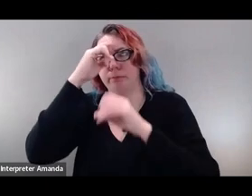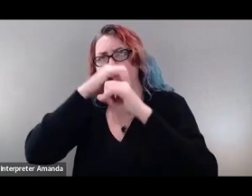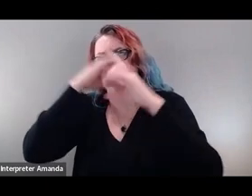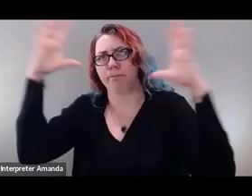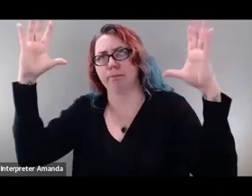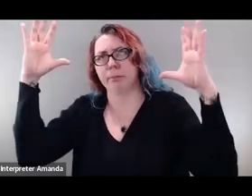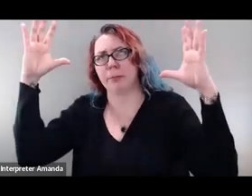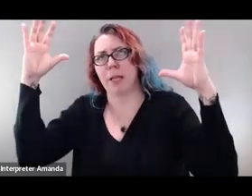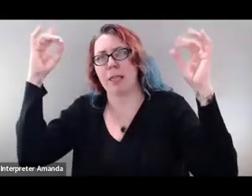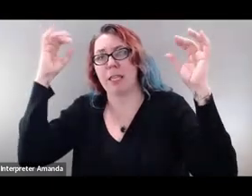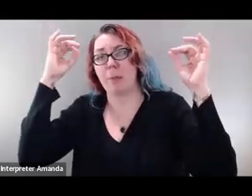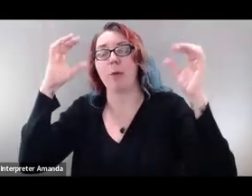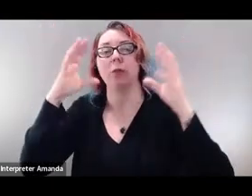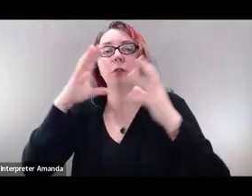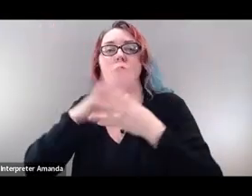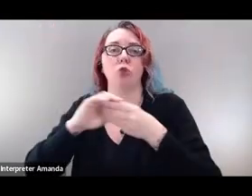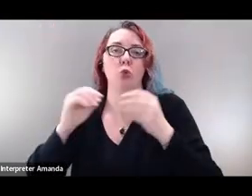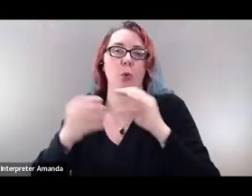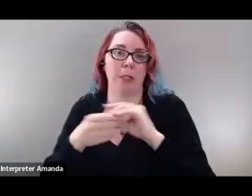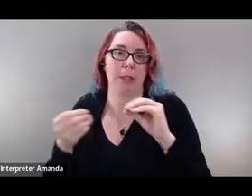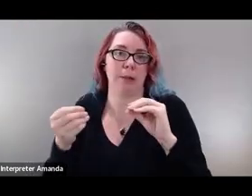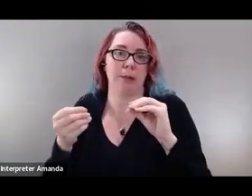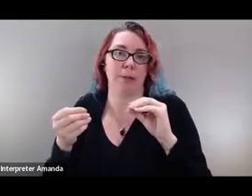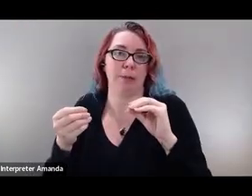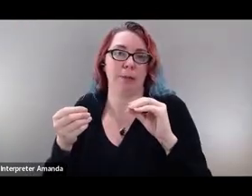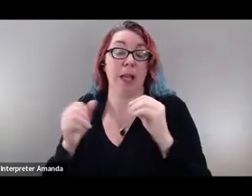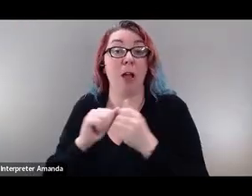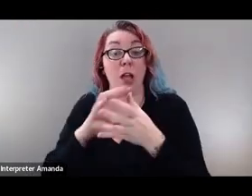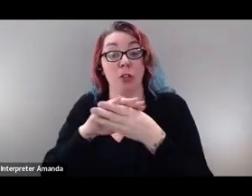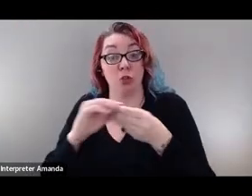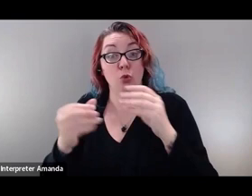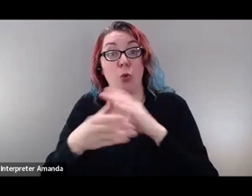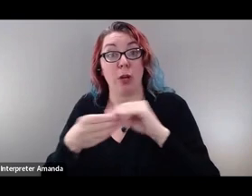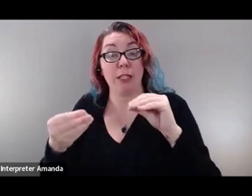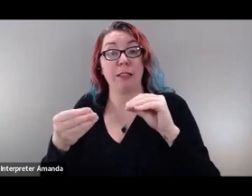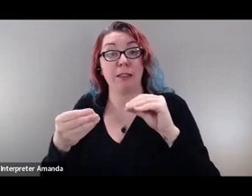stories are really an anchor for care that creates space